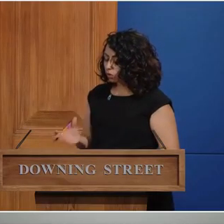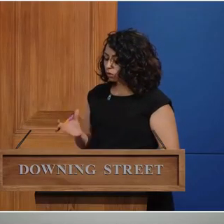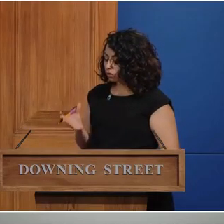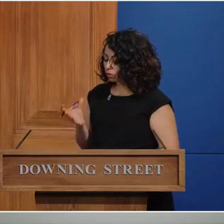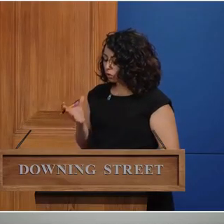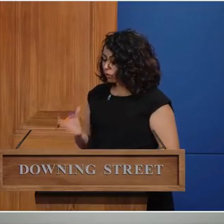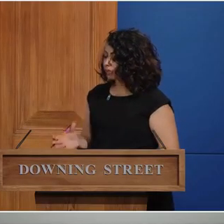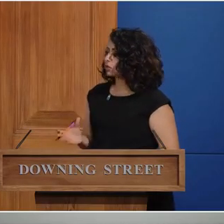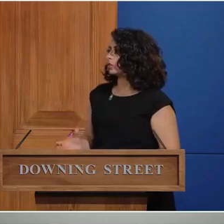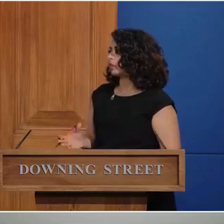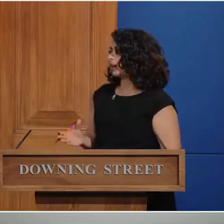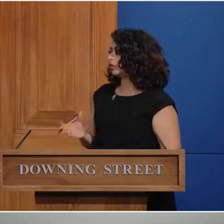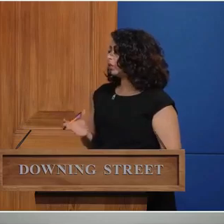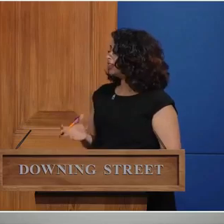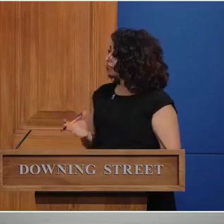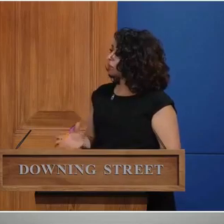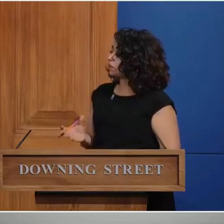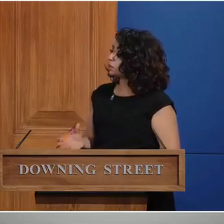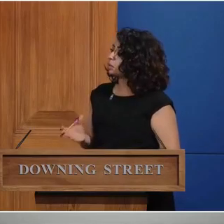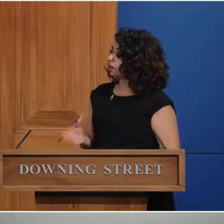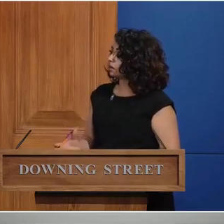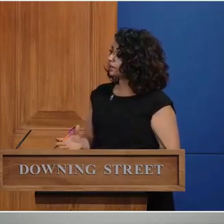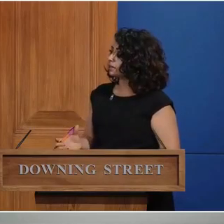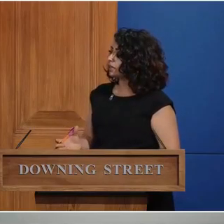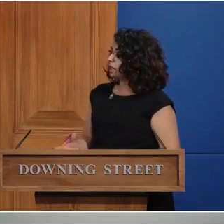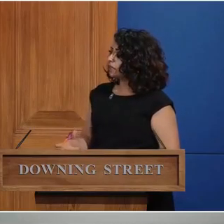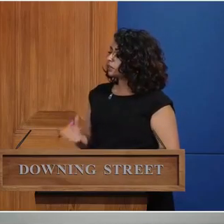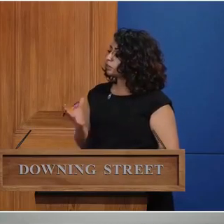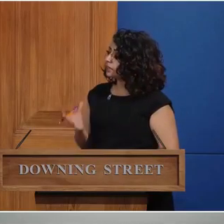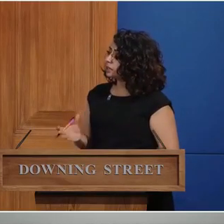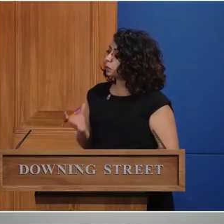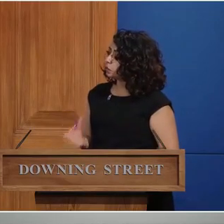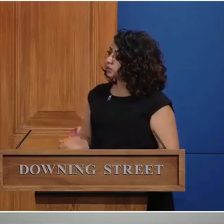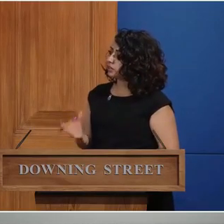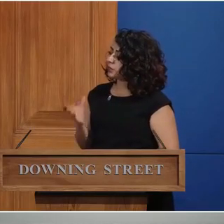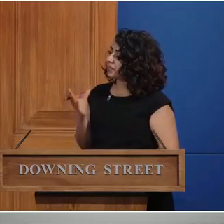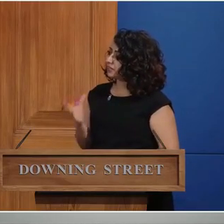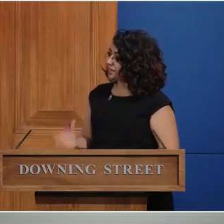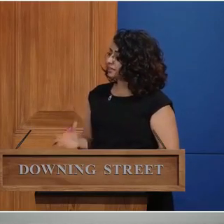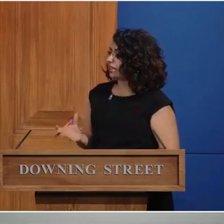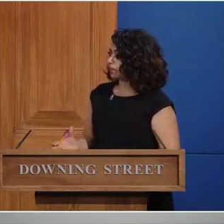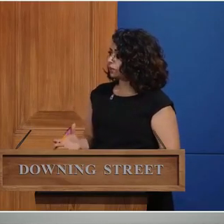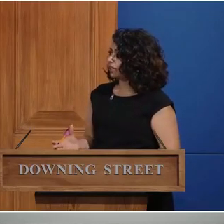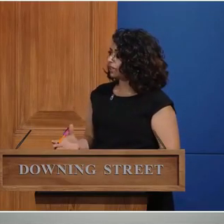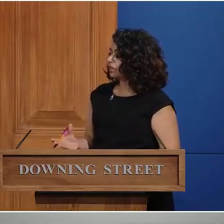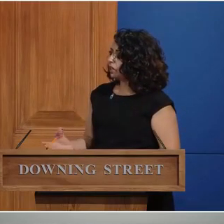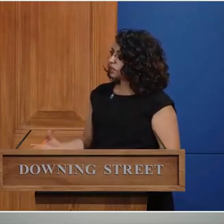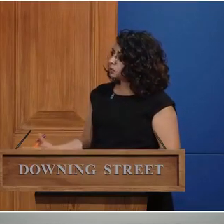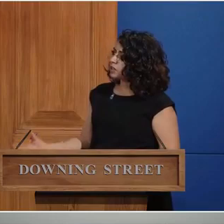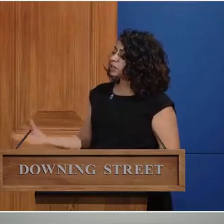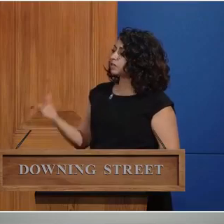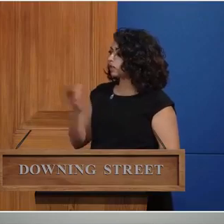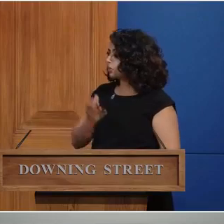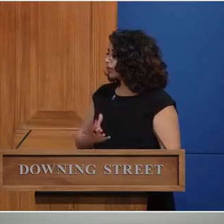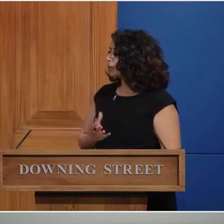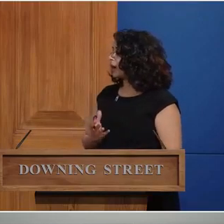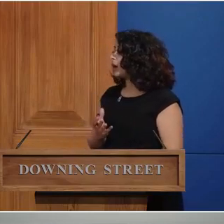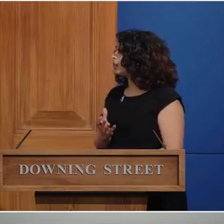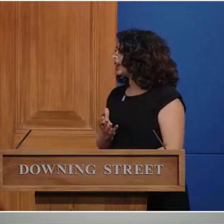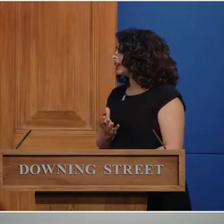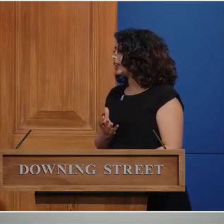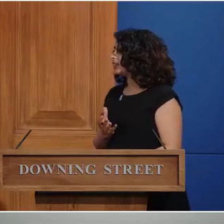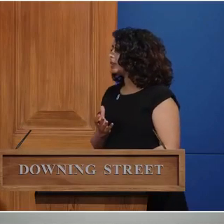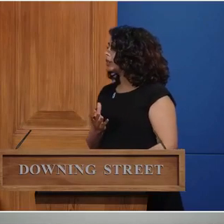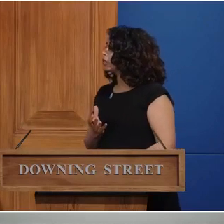its core always talked about not leaving people behind. And so it's really important that we have vaccine equity. I spoke last week